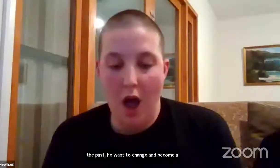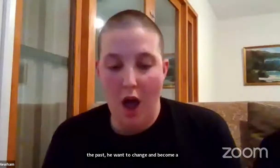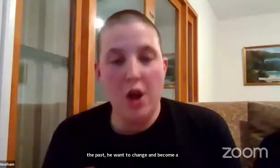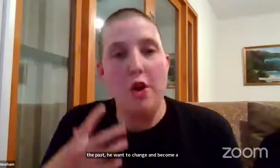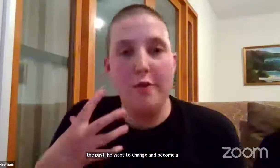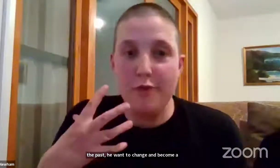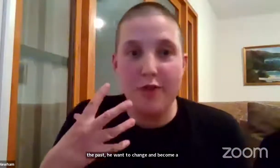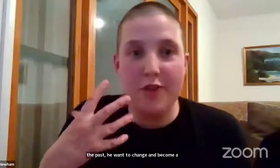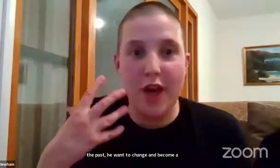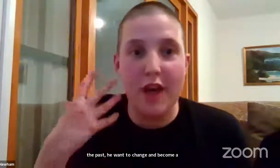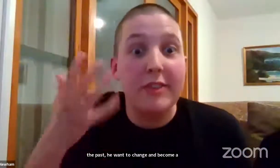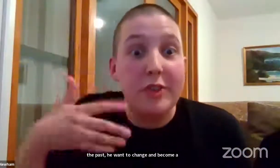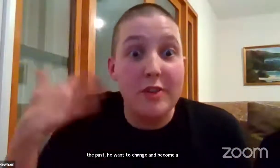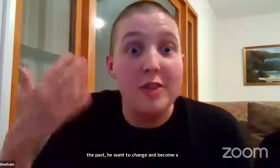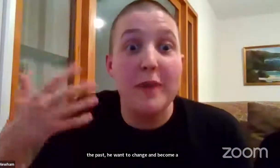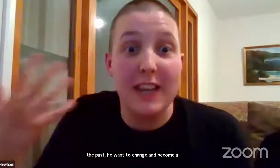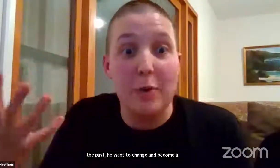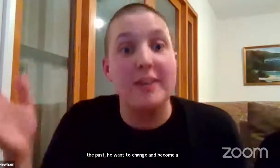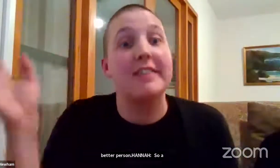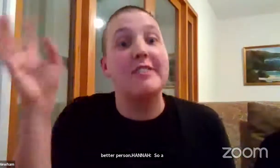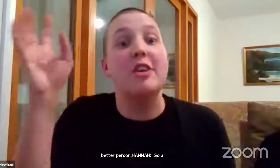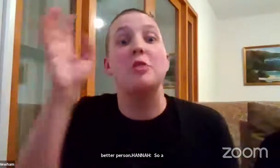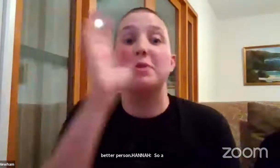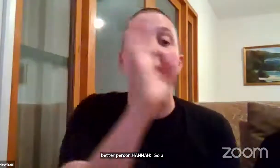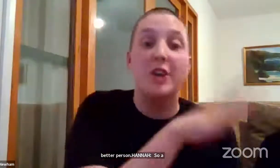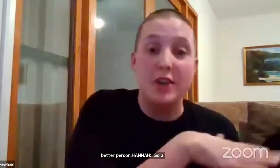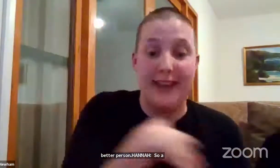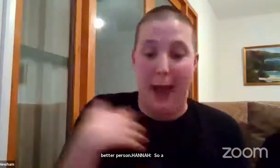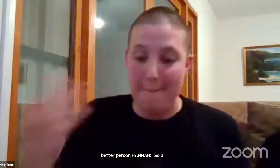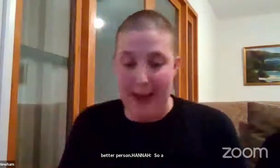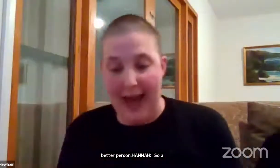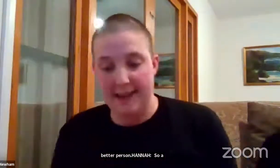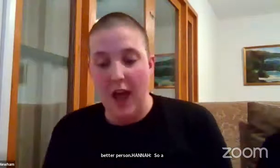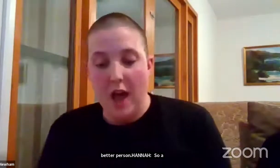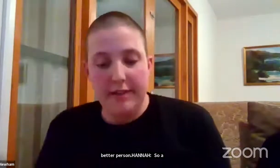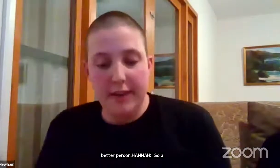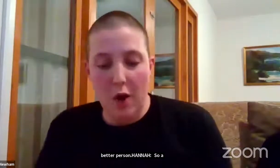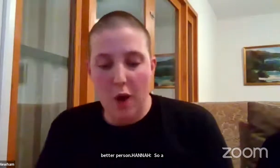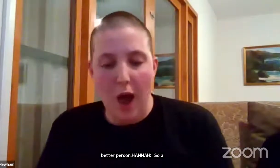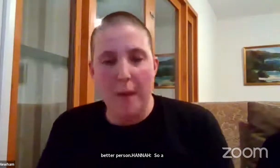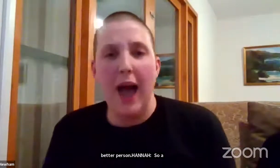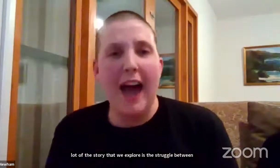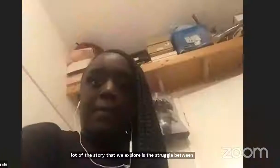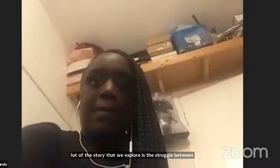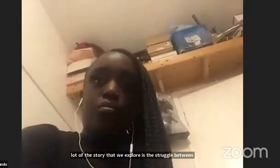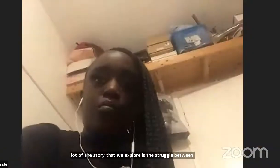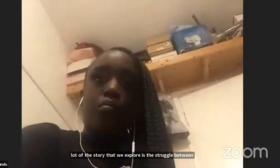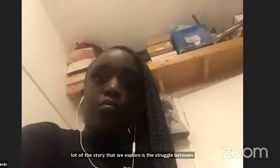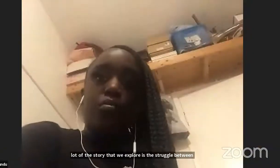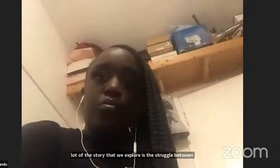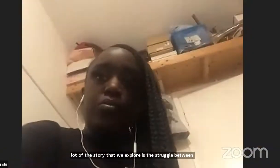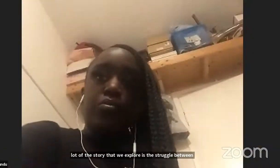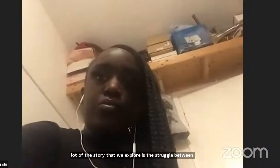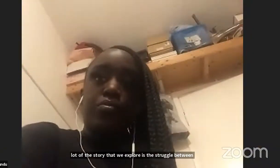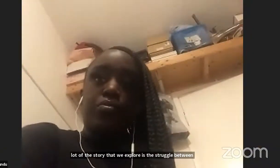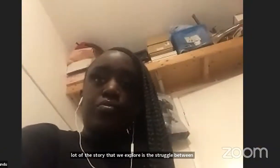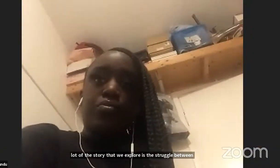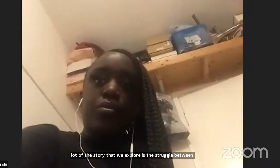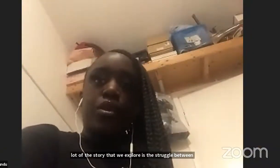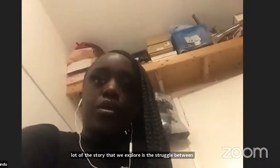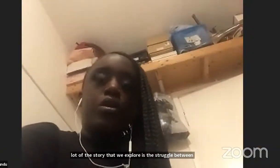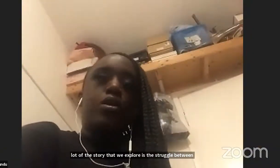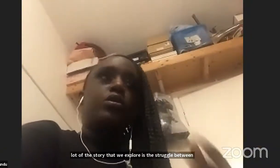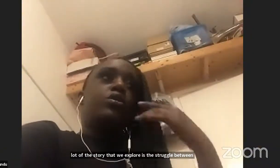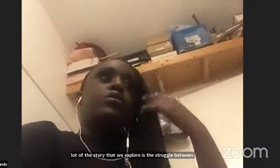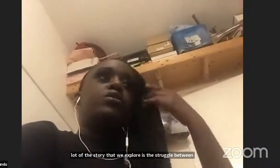So a lot of the story that we explore is the struggle between good and bad. So how did we show this struggle in the story,